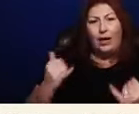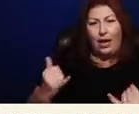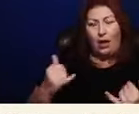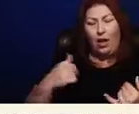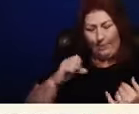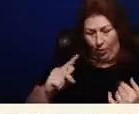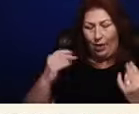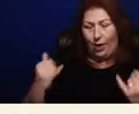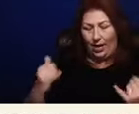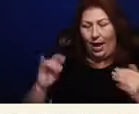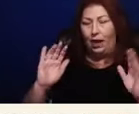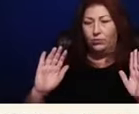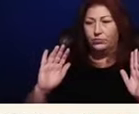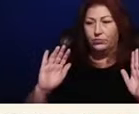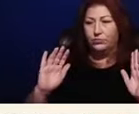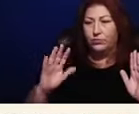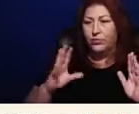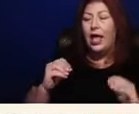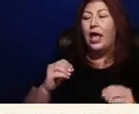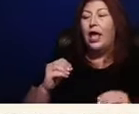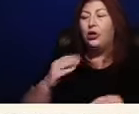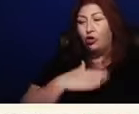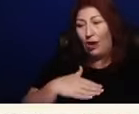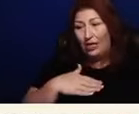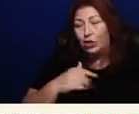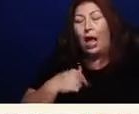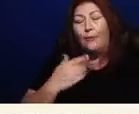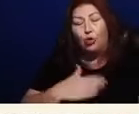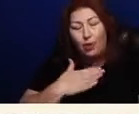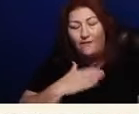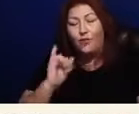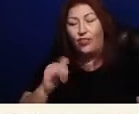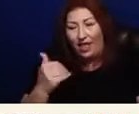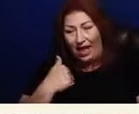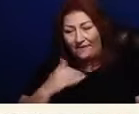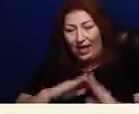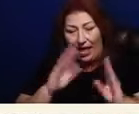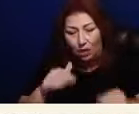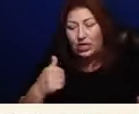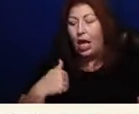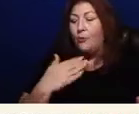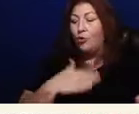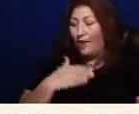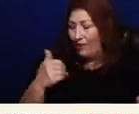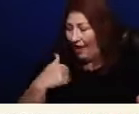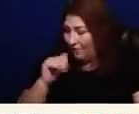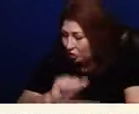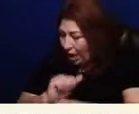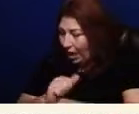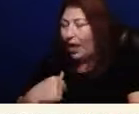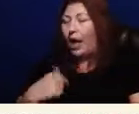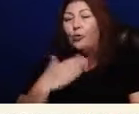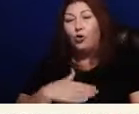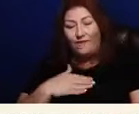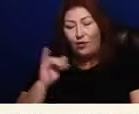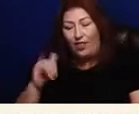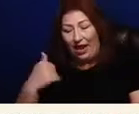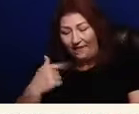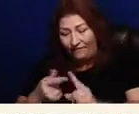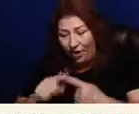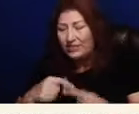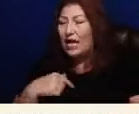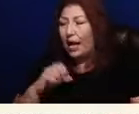now. And gratitude, like, I'm grateful that I have a house. I'm grateful that I have a job. I'm grateful that I have friends. I am okay